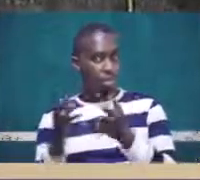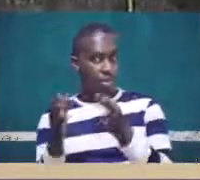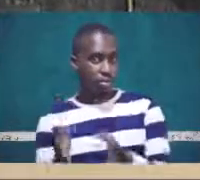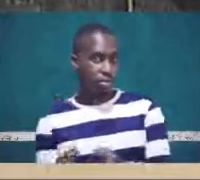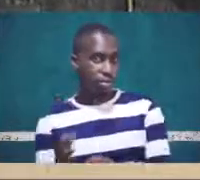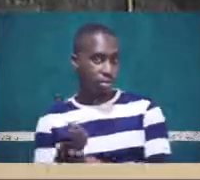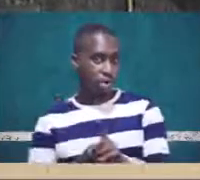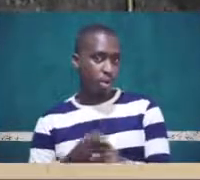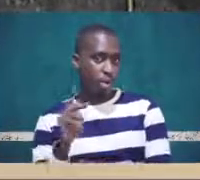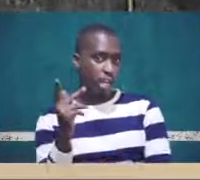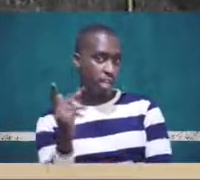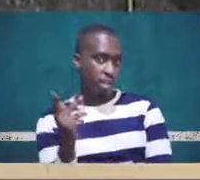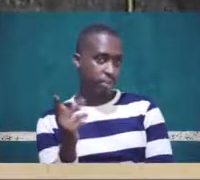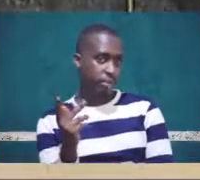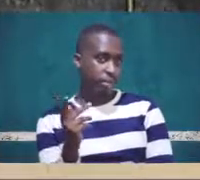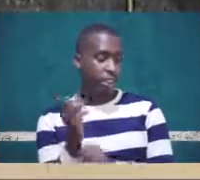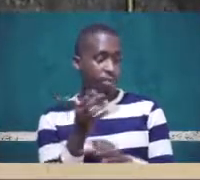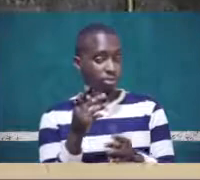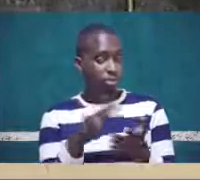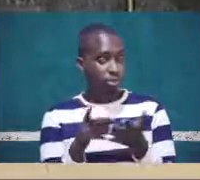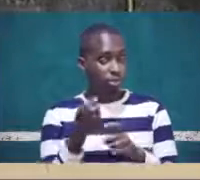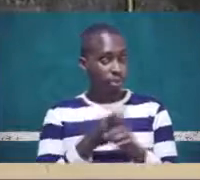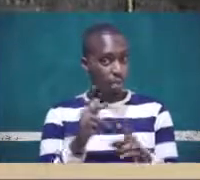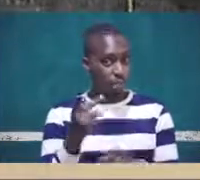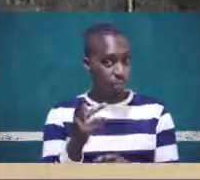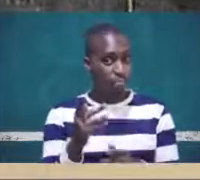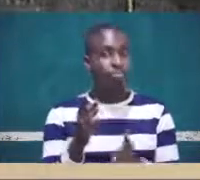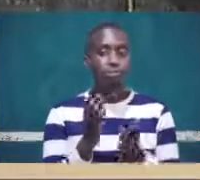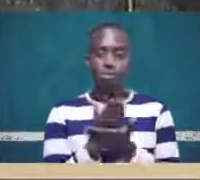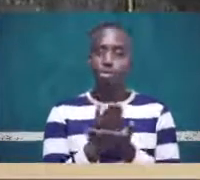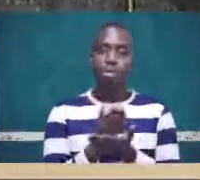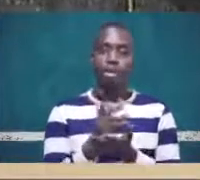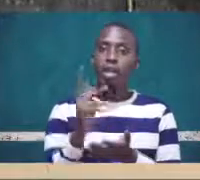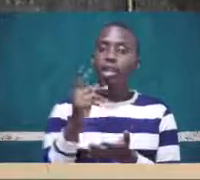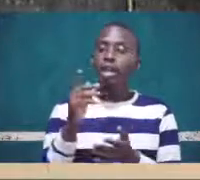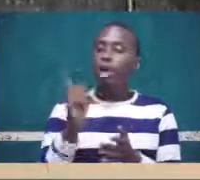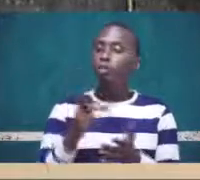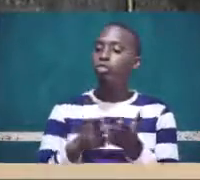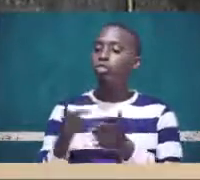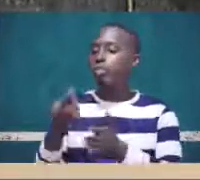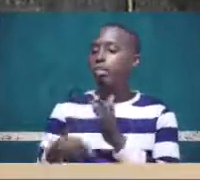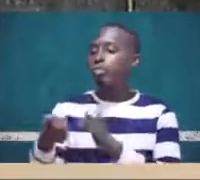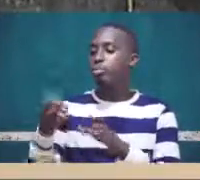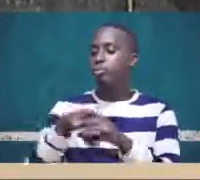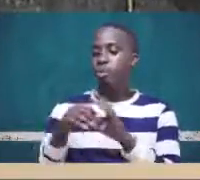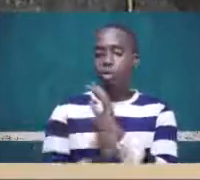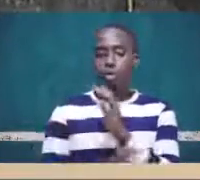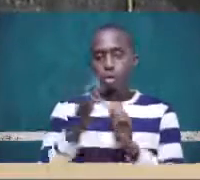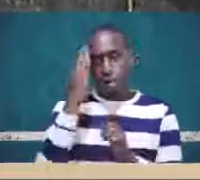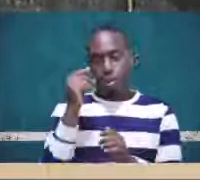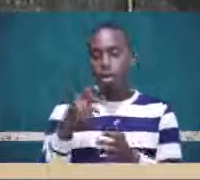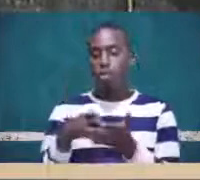from Kenya. If I buy them from Kenya, I will not pay tax on those commodities because I bought